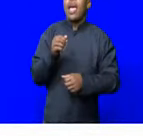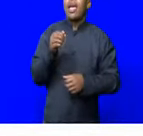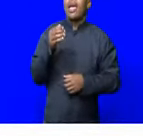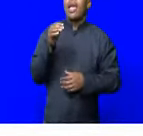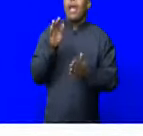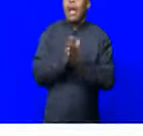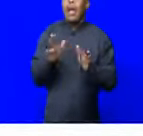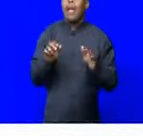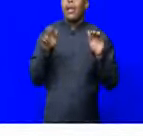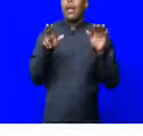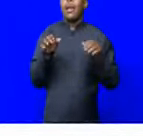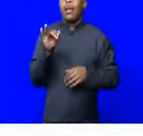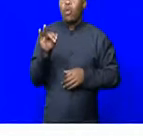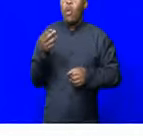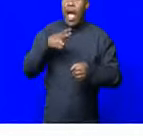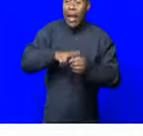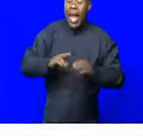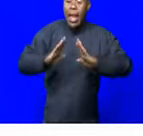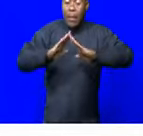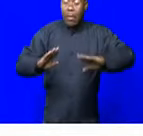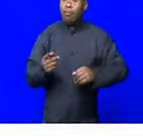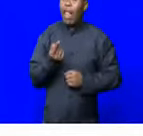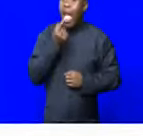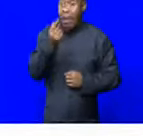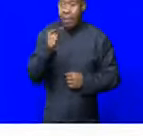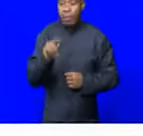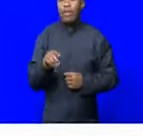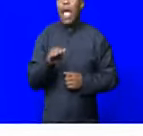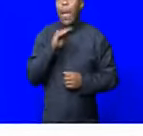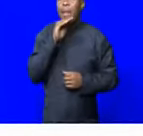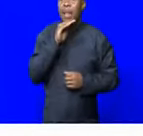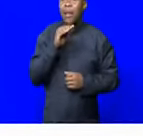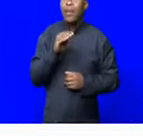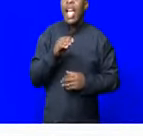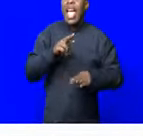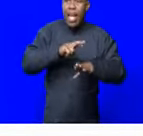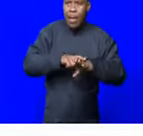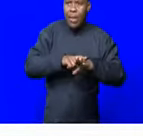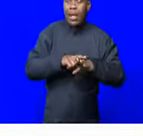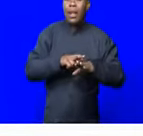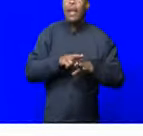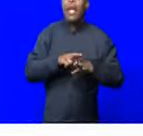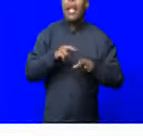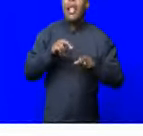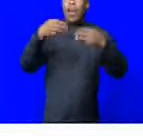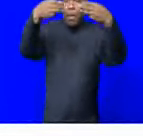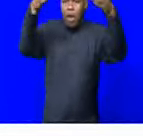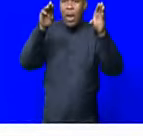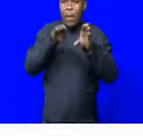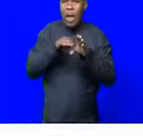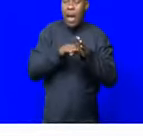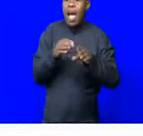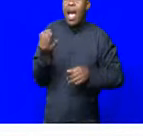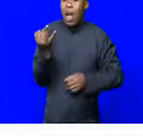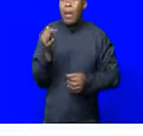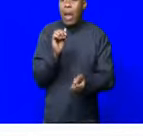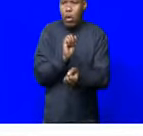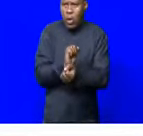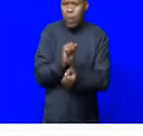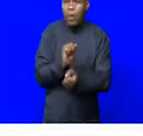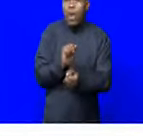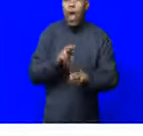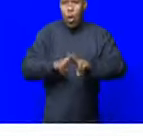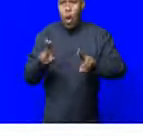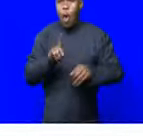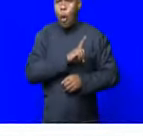to further state that Mr. Mngomezulu is not a legal representative of the incarcerated members of parliament because he